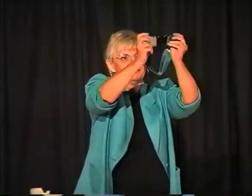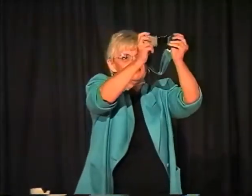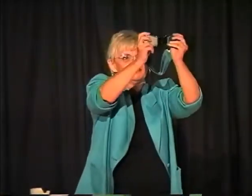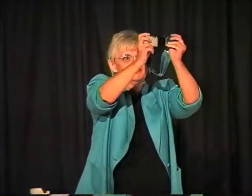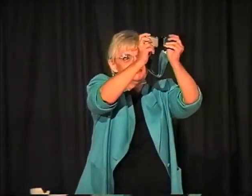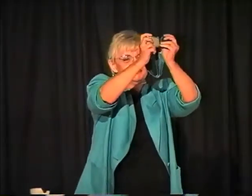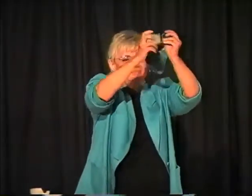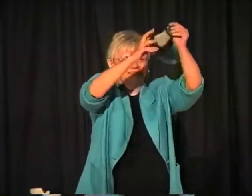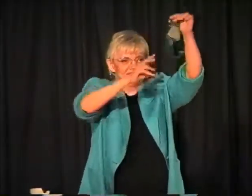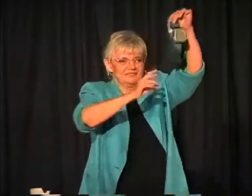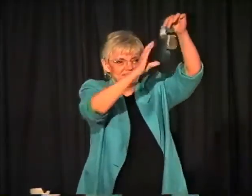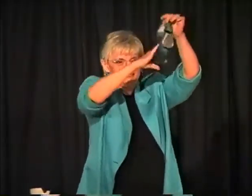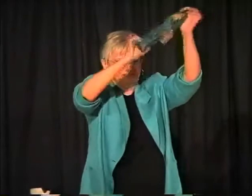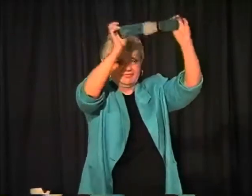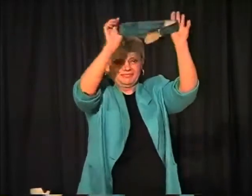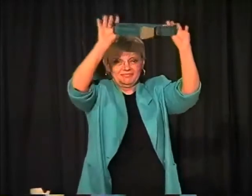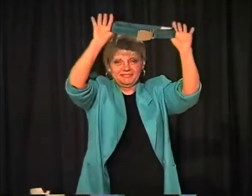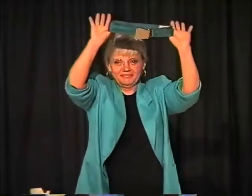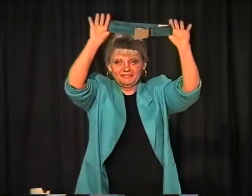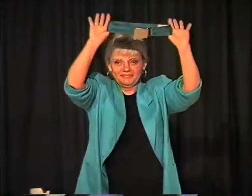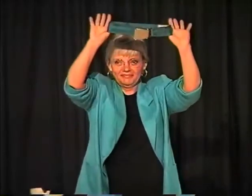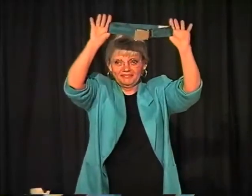it.